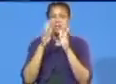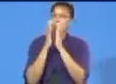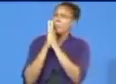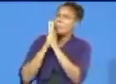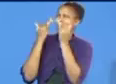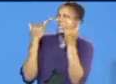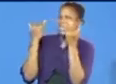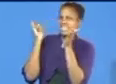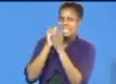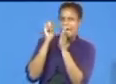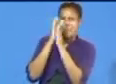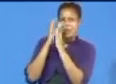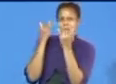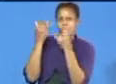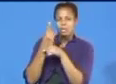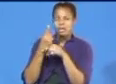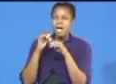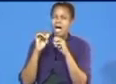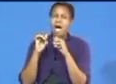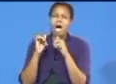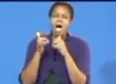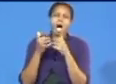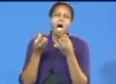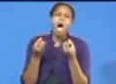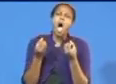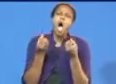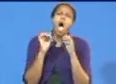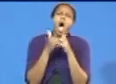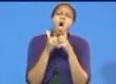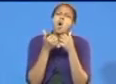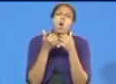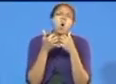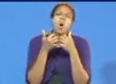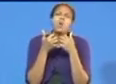badly do you want to be healed?